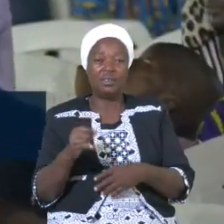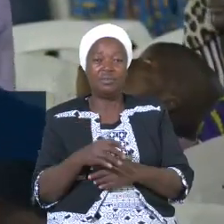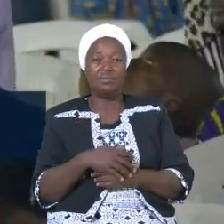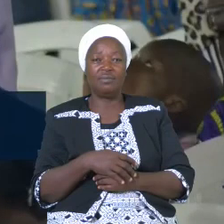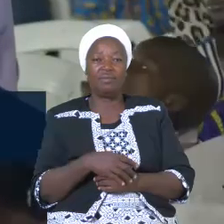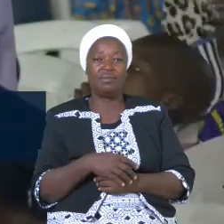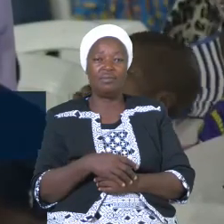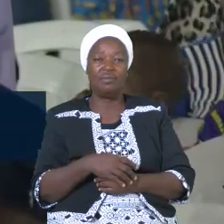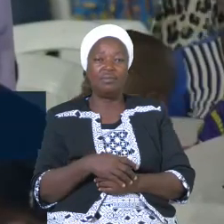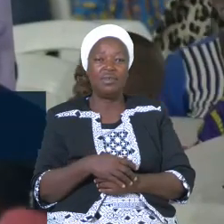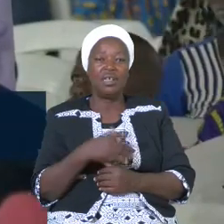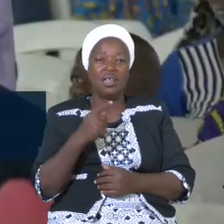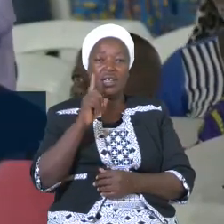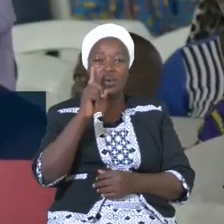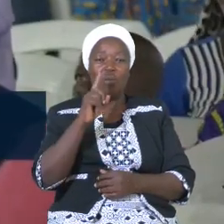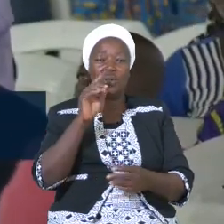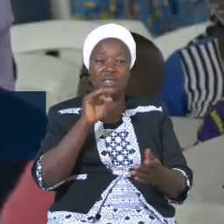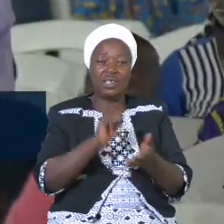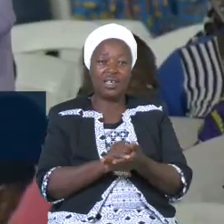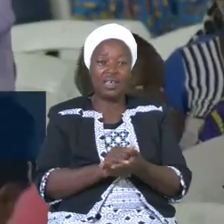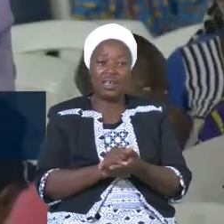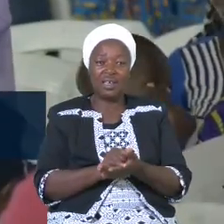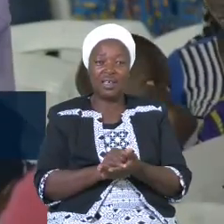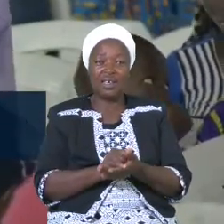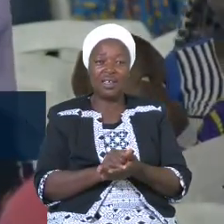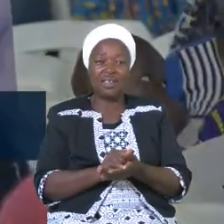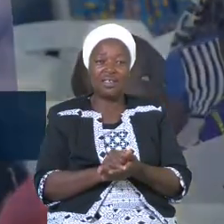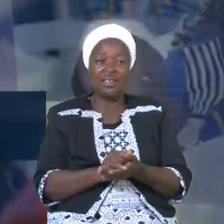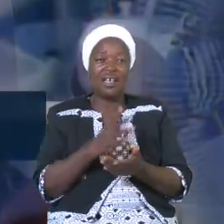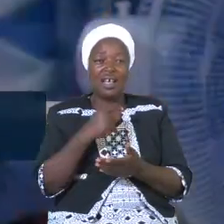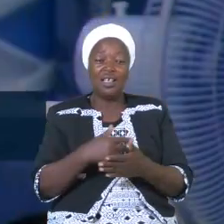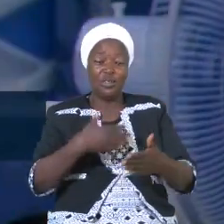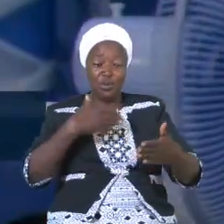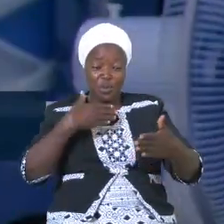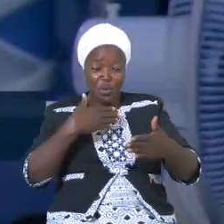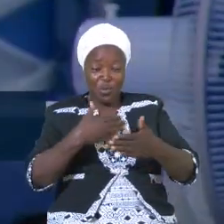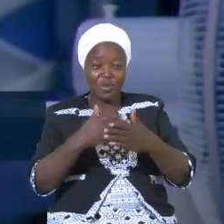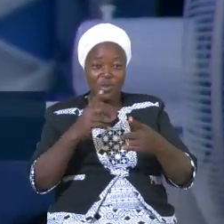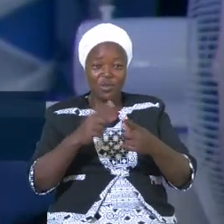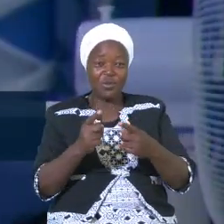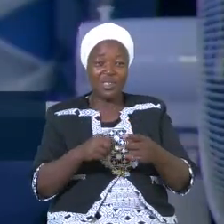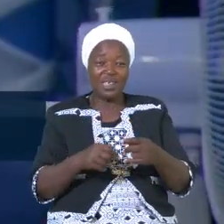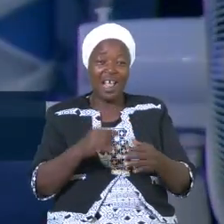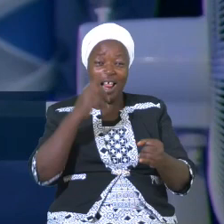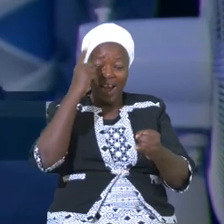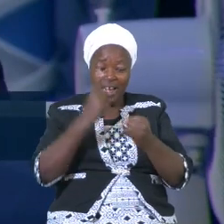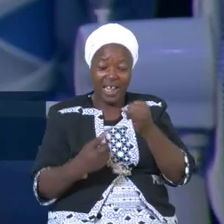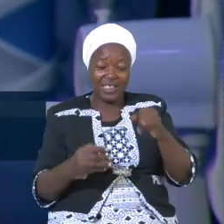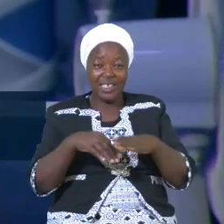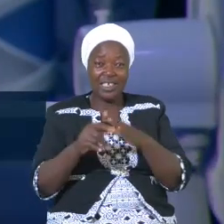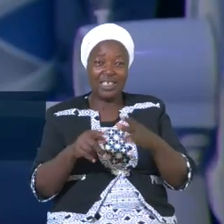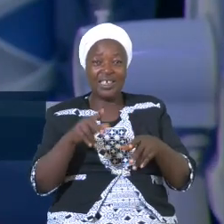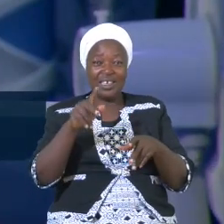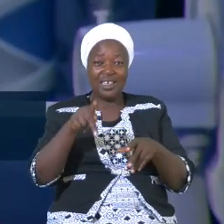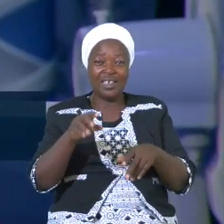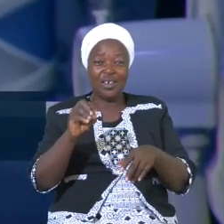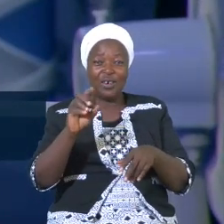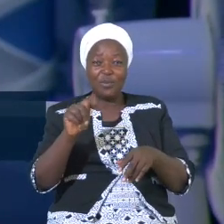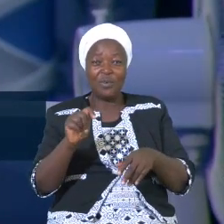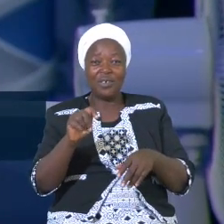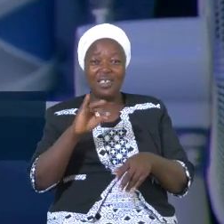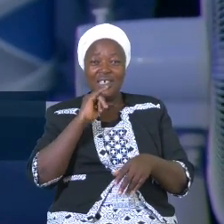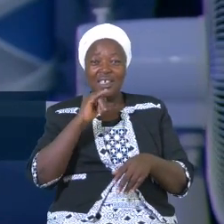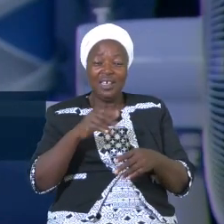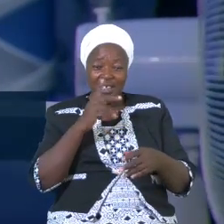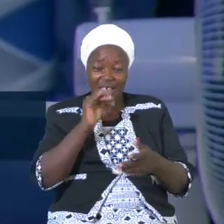the one that is closest to the bottom of the pot is the sweetest you